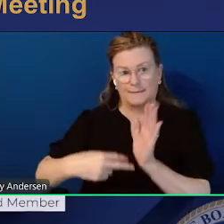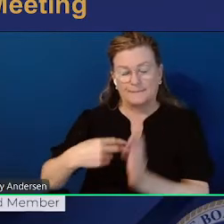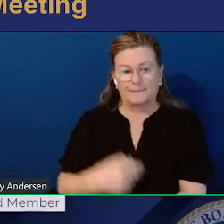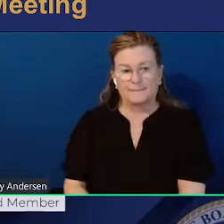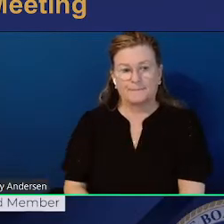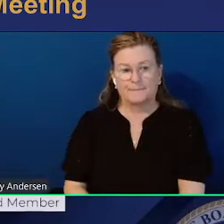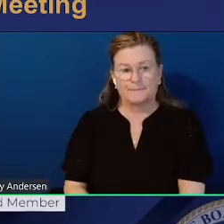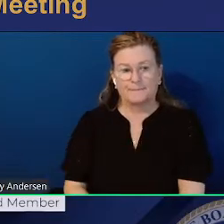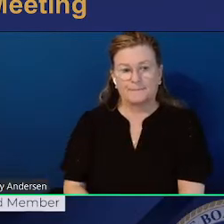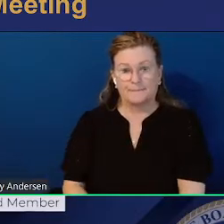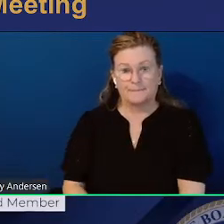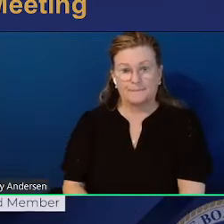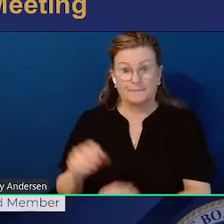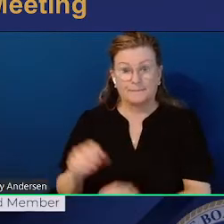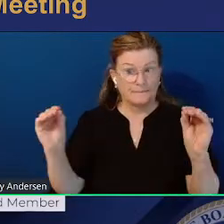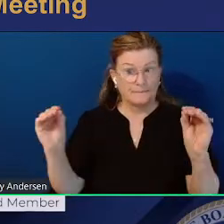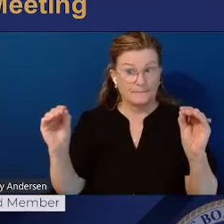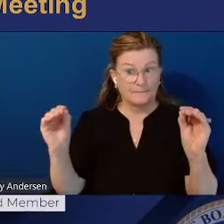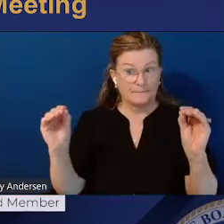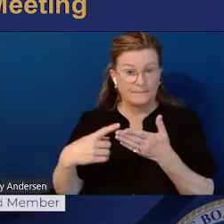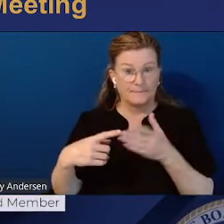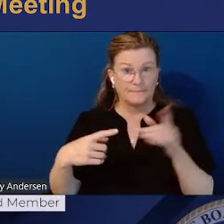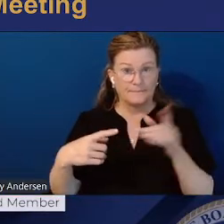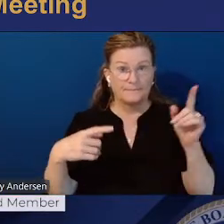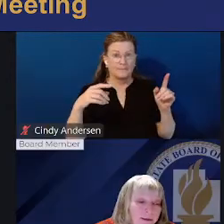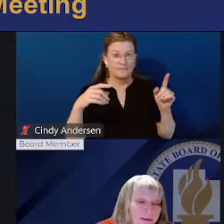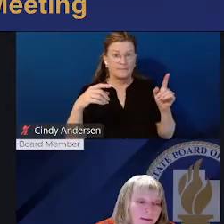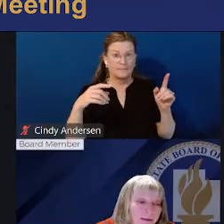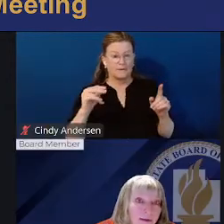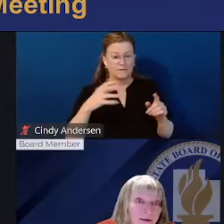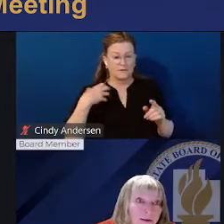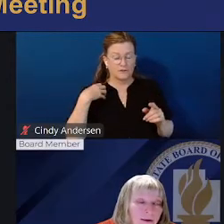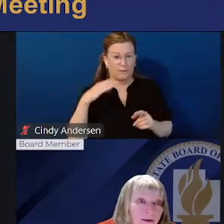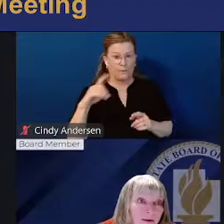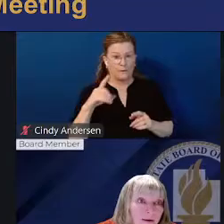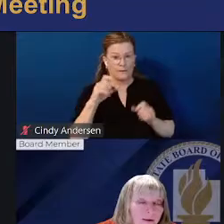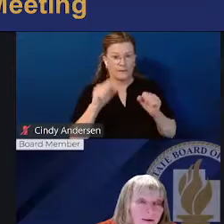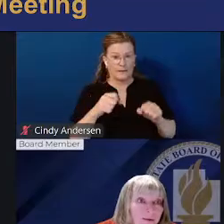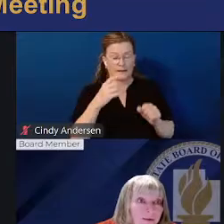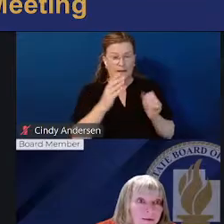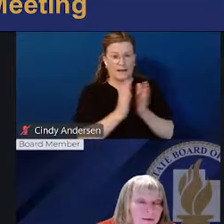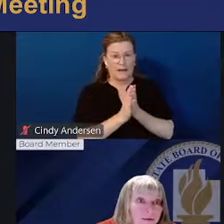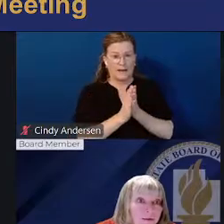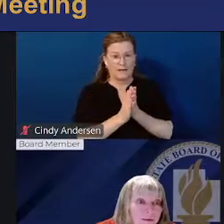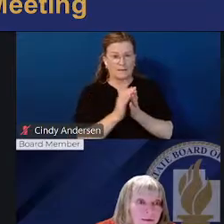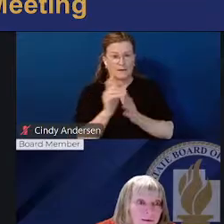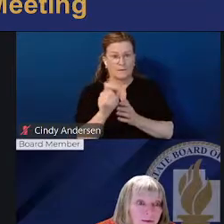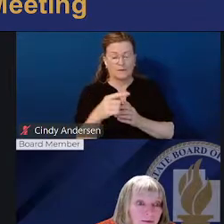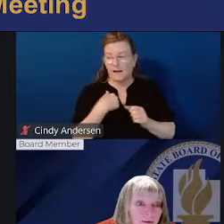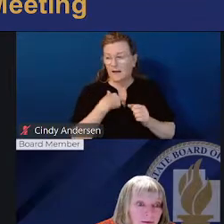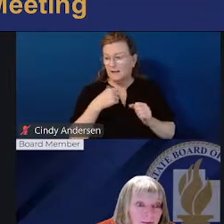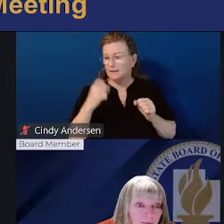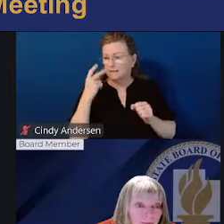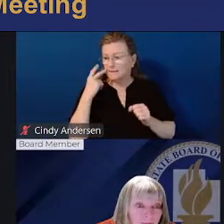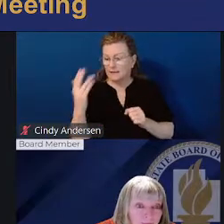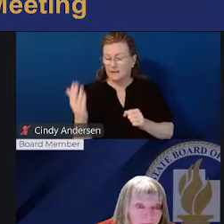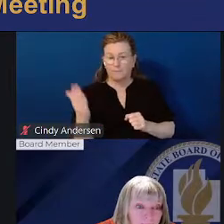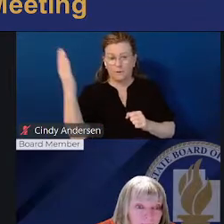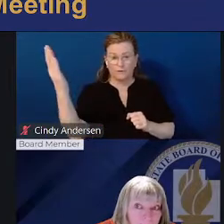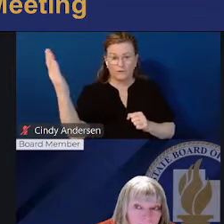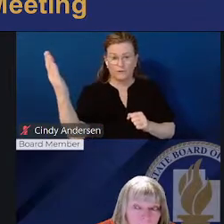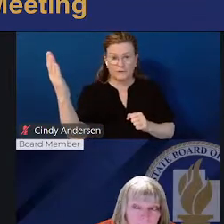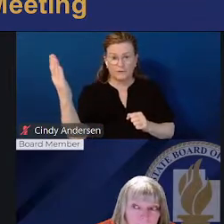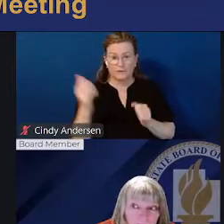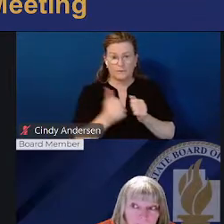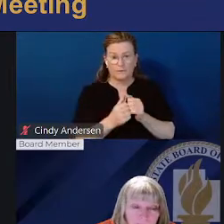Not seeing any discussion. Chair Wood, can I ask a quick question? I can see that the motion with